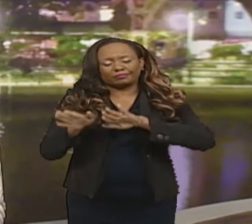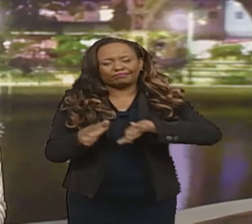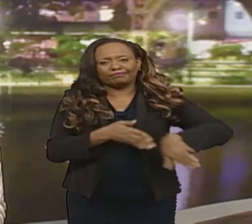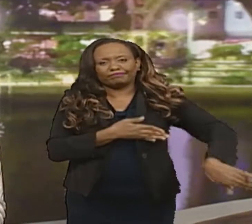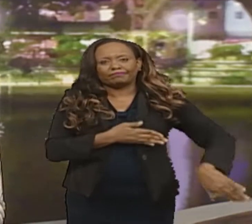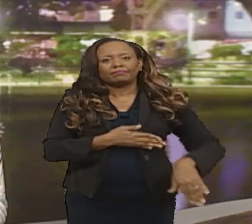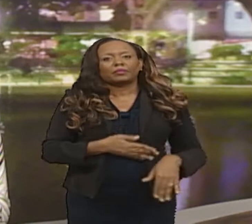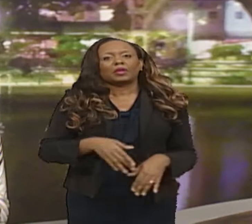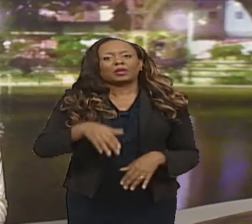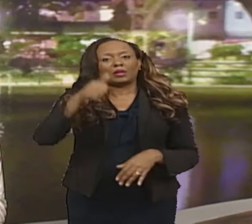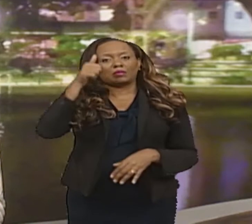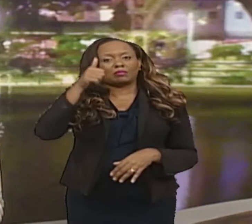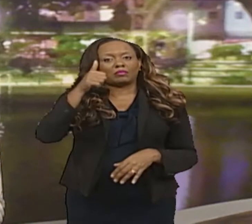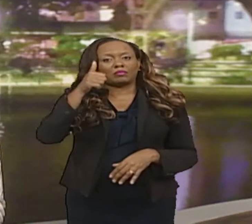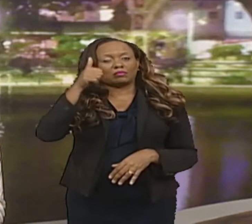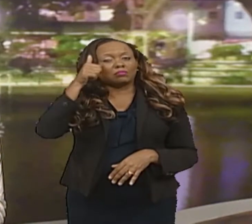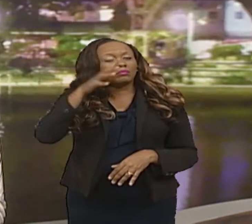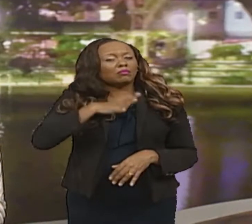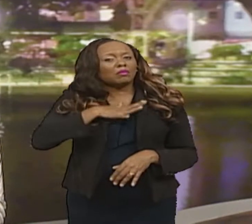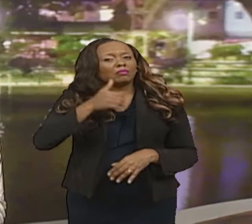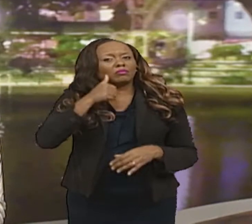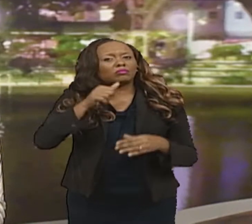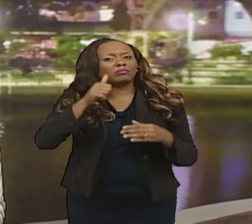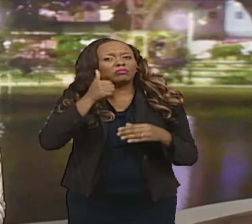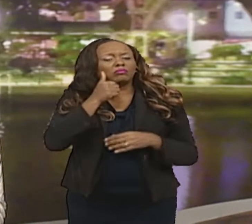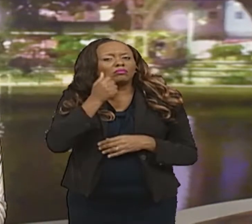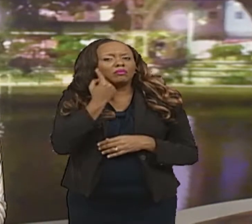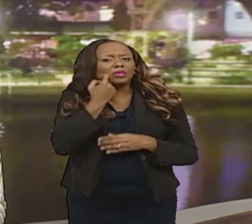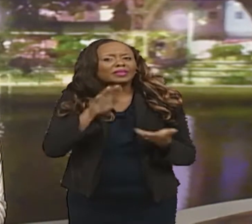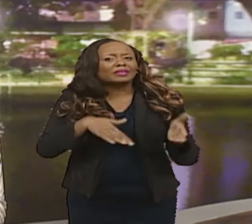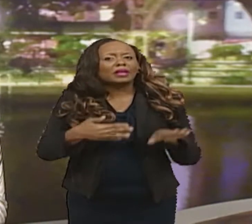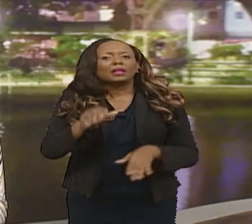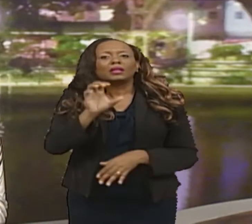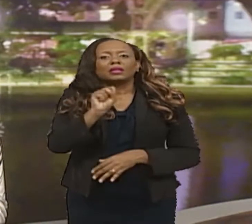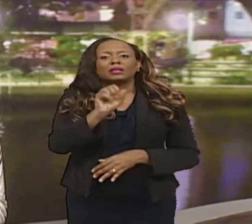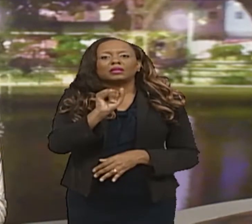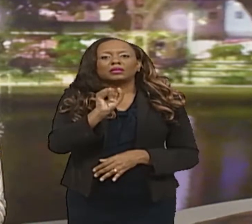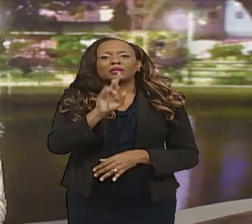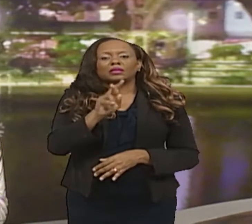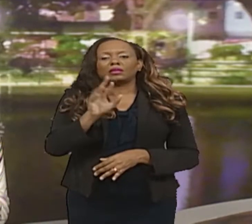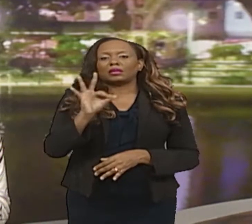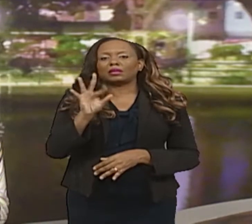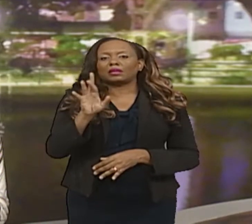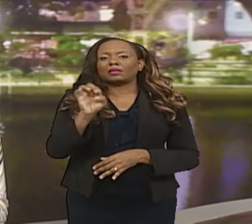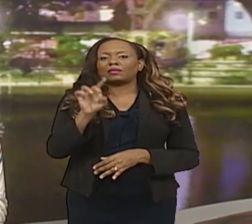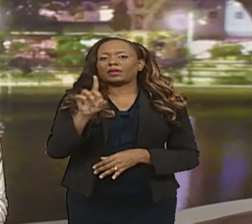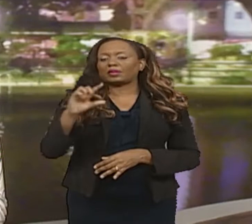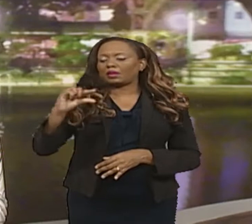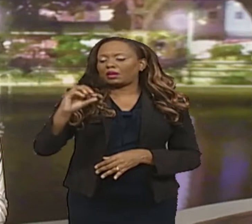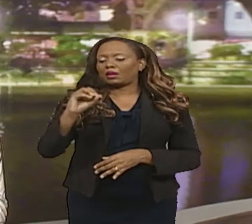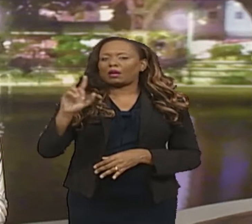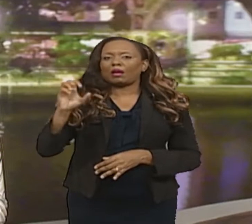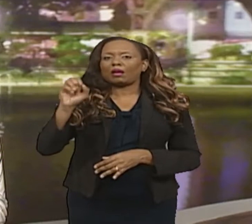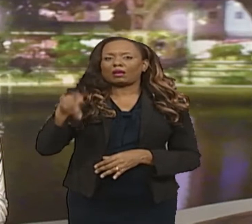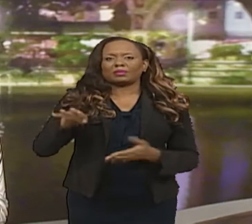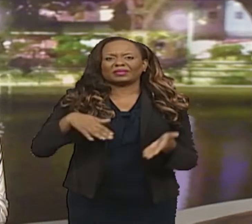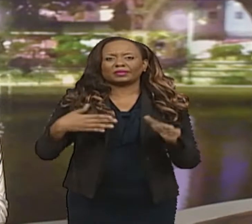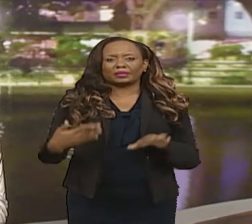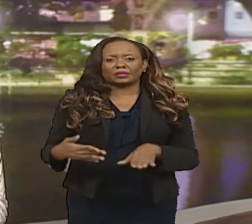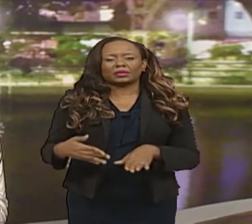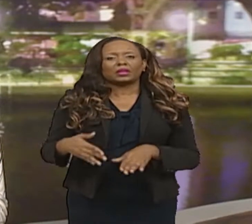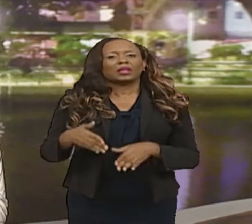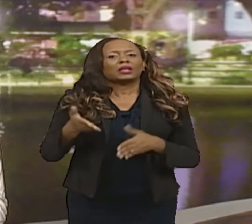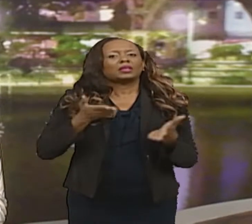Sir Fred Gallo, a man described as an ardent supporter of the Barbados Labour Party. Sir Fred, who served in that role